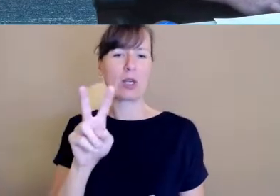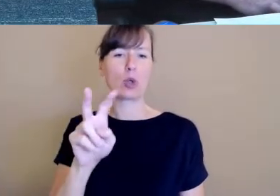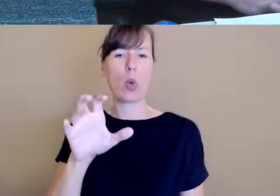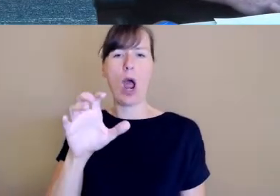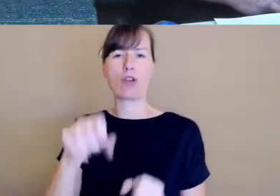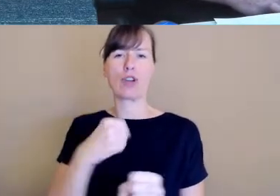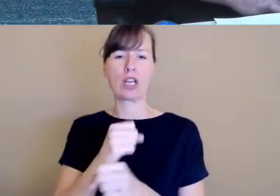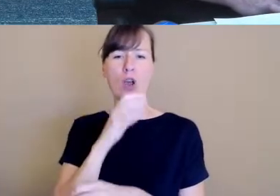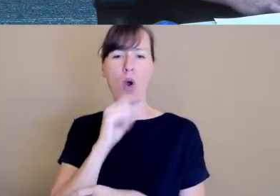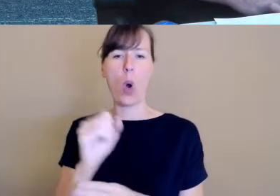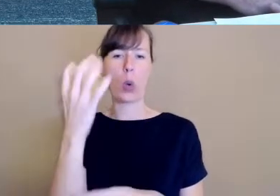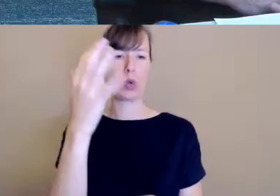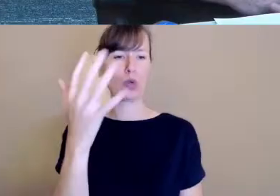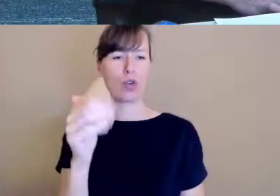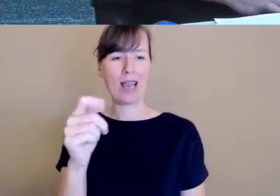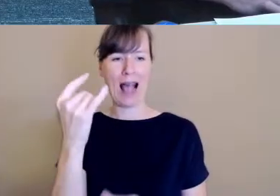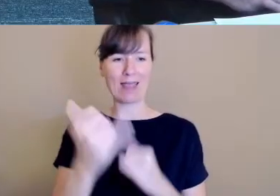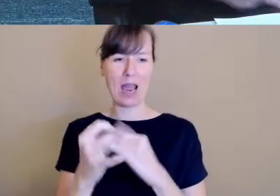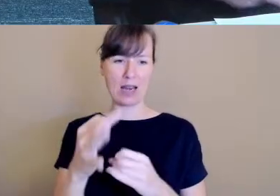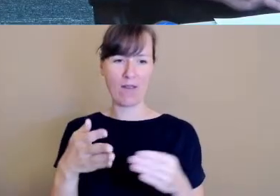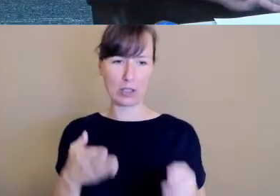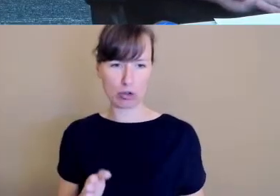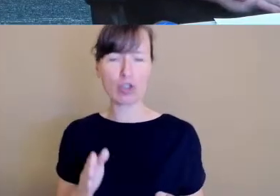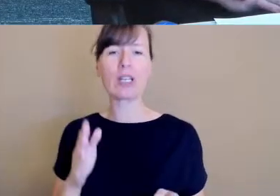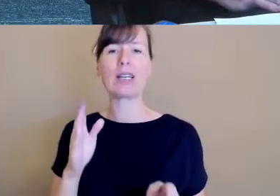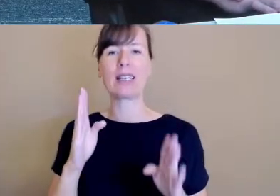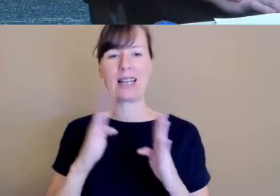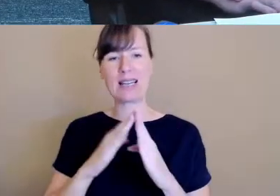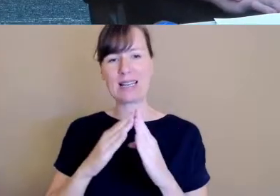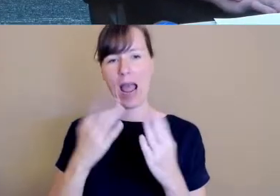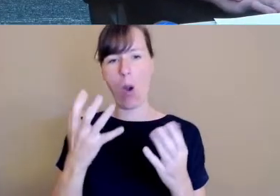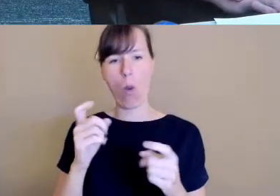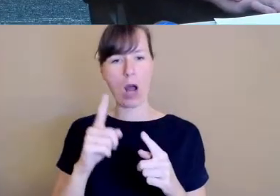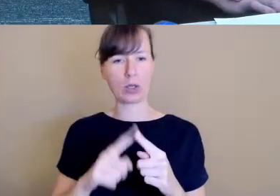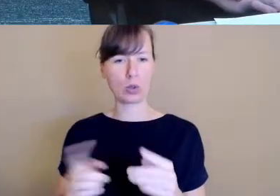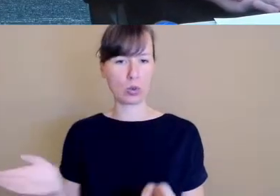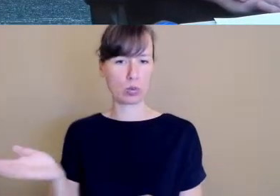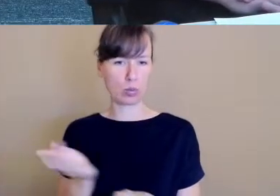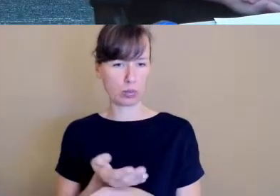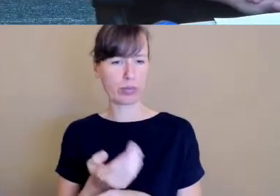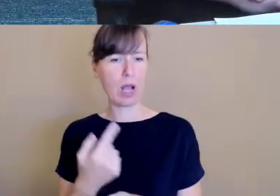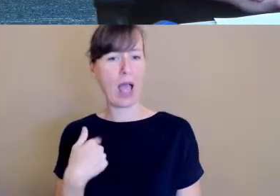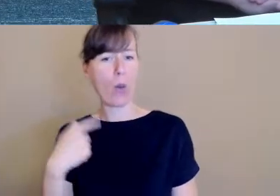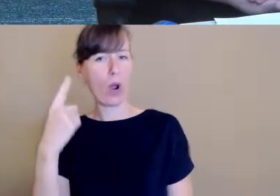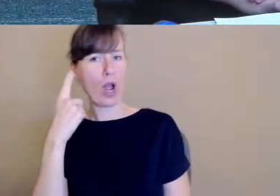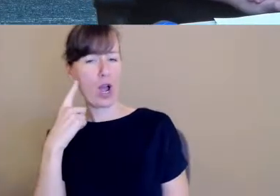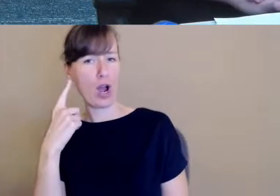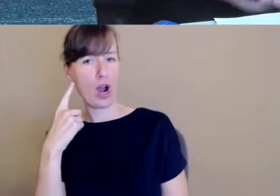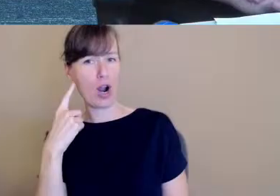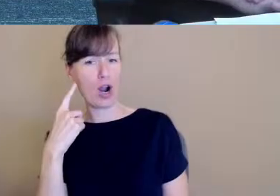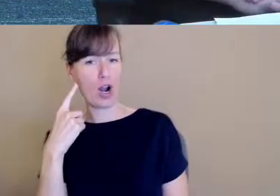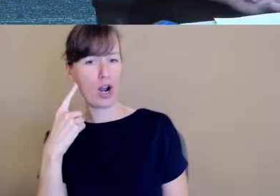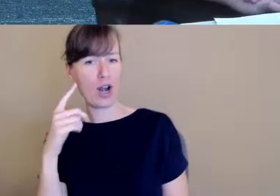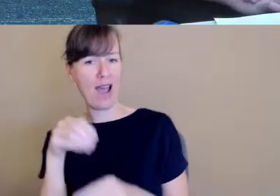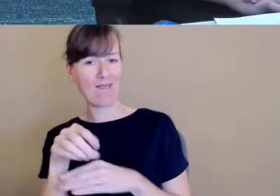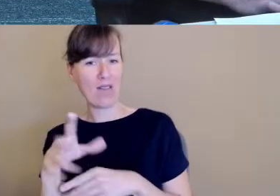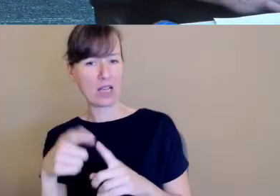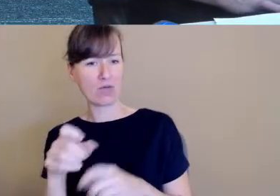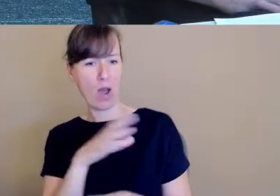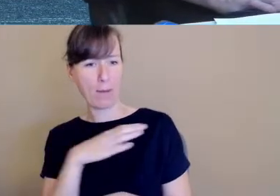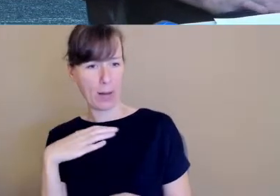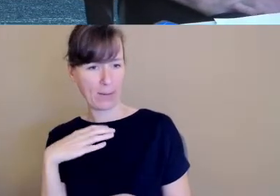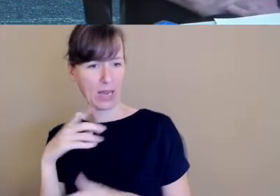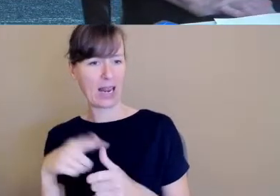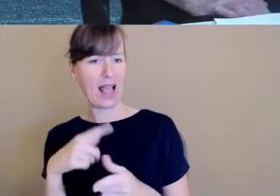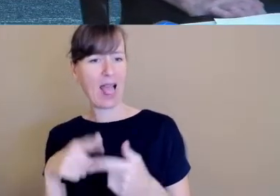continued to propose extending the road, is their only option to continue to speak during